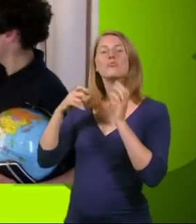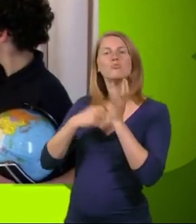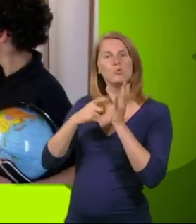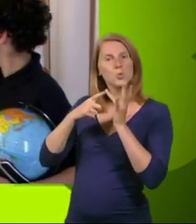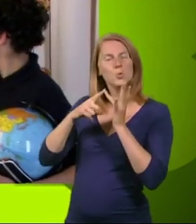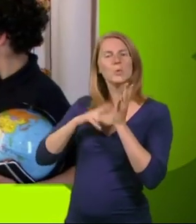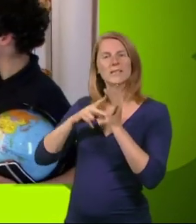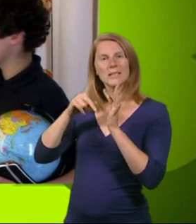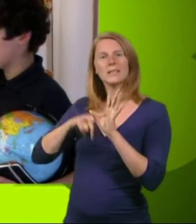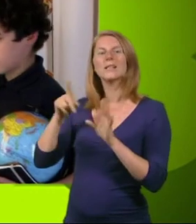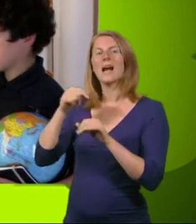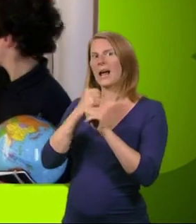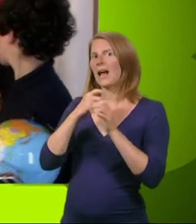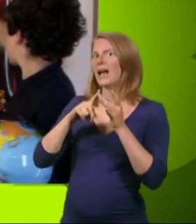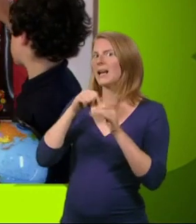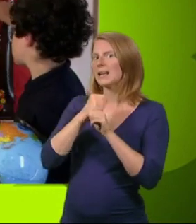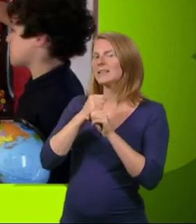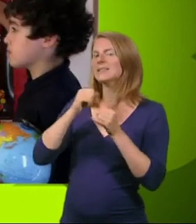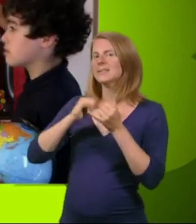Bruni! Giggs!